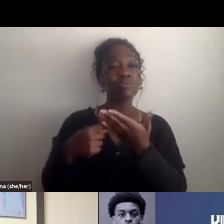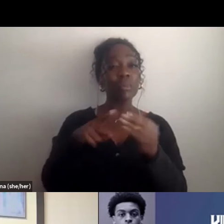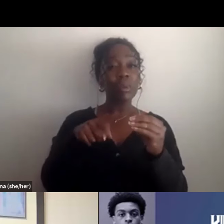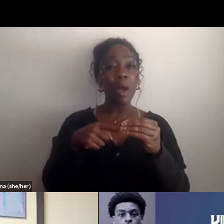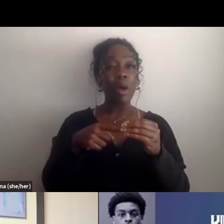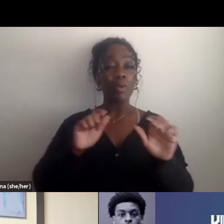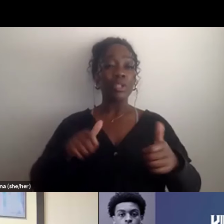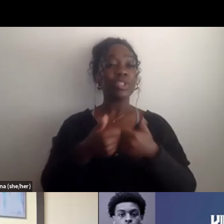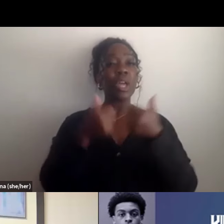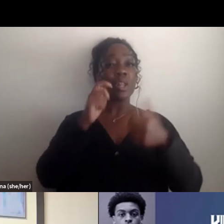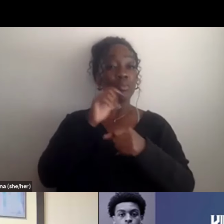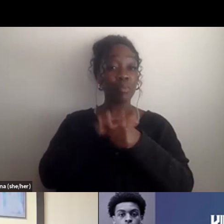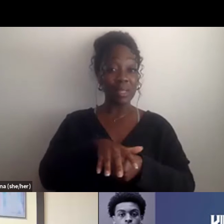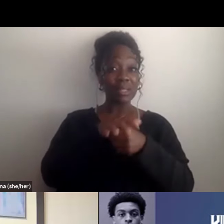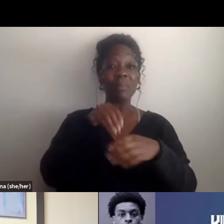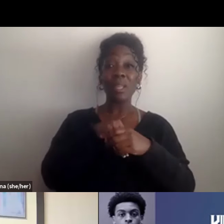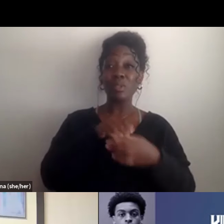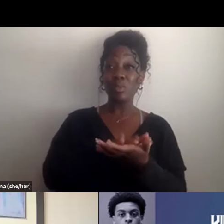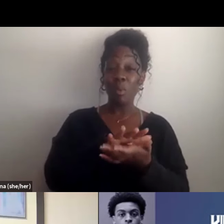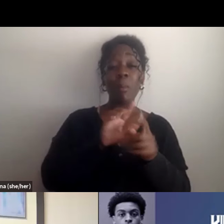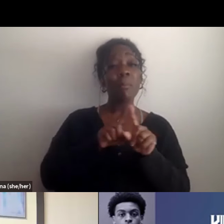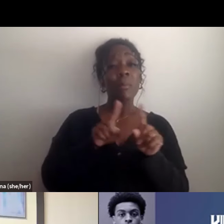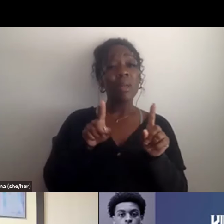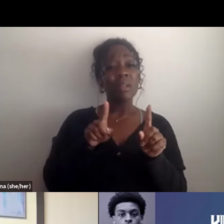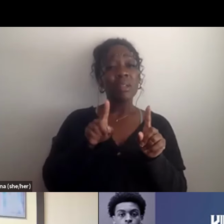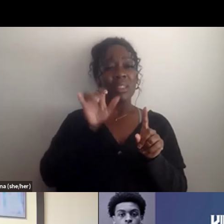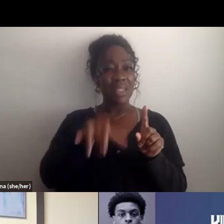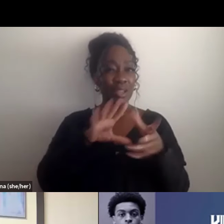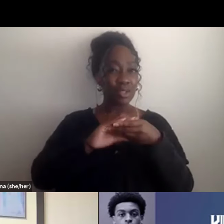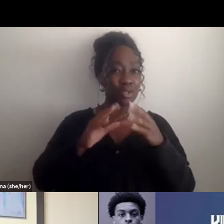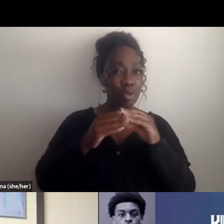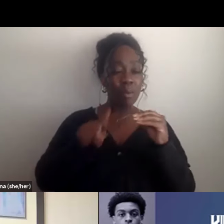that this story about the fugitive